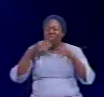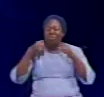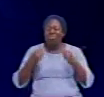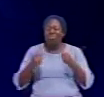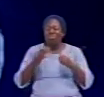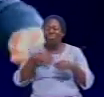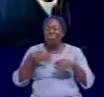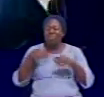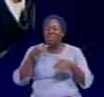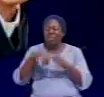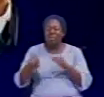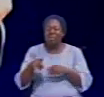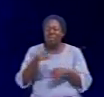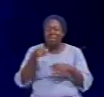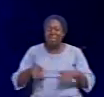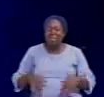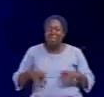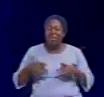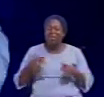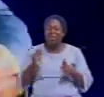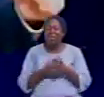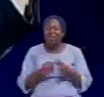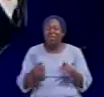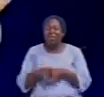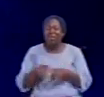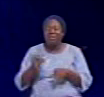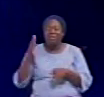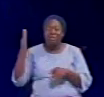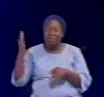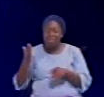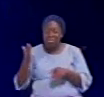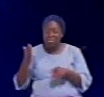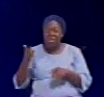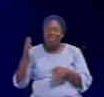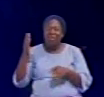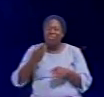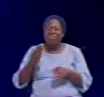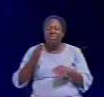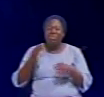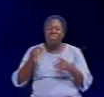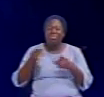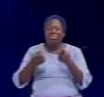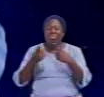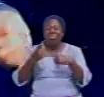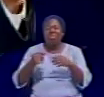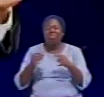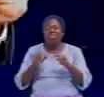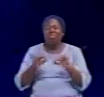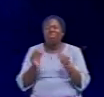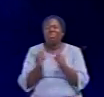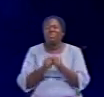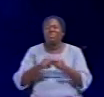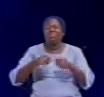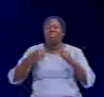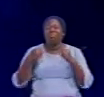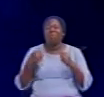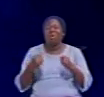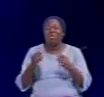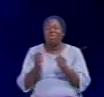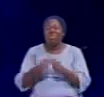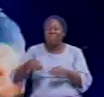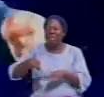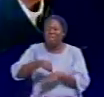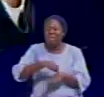in his life, that as he ministers, that the ministration will go forth with power, will go forth with